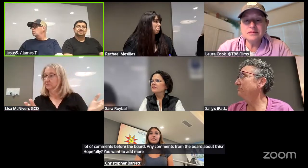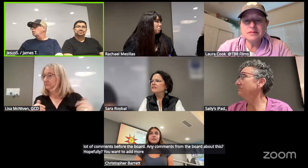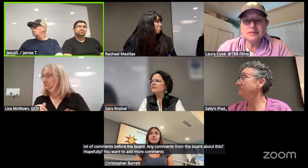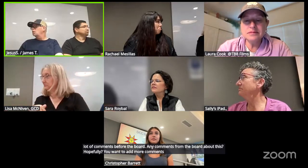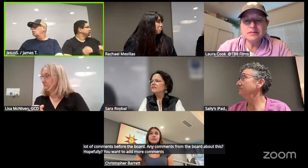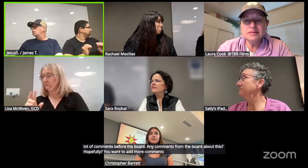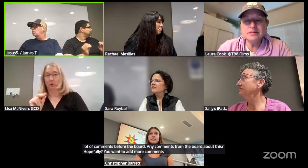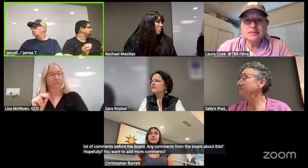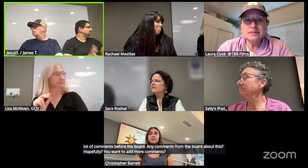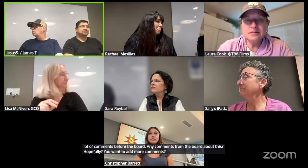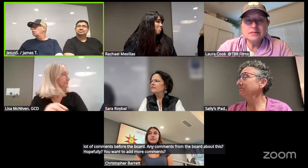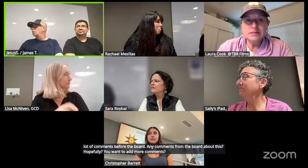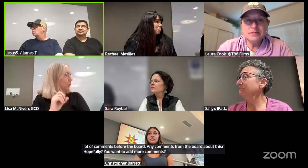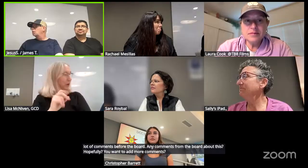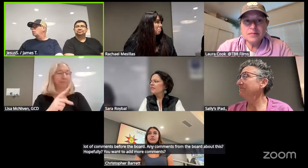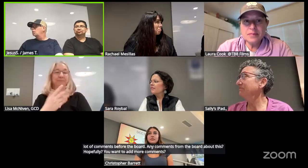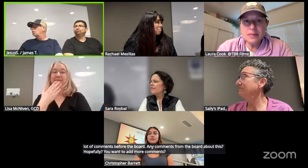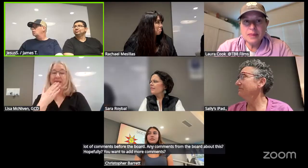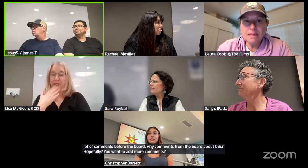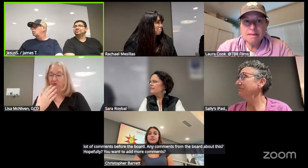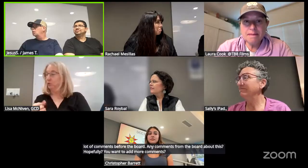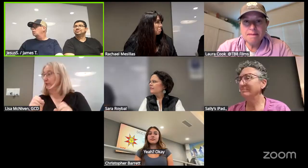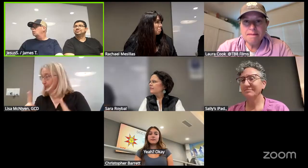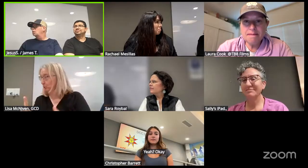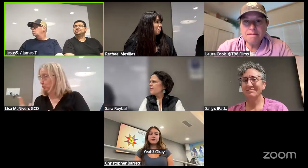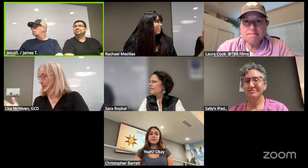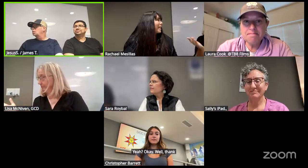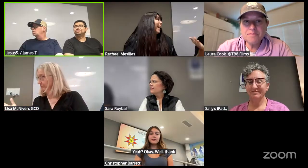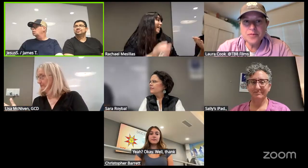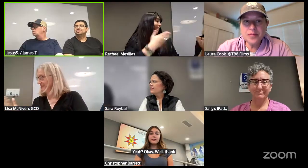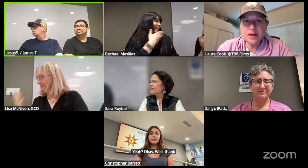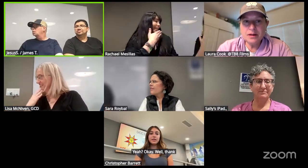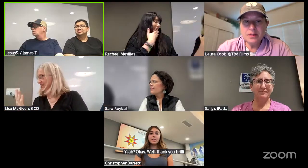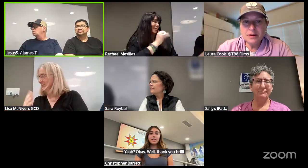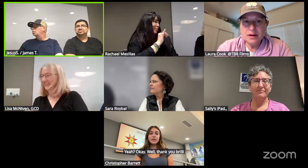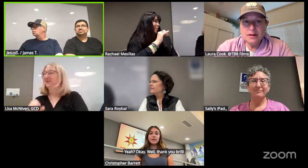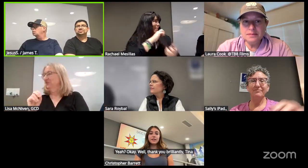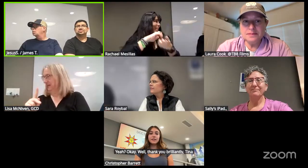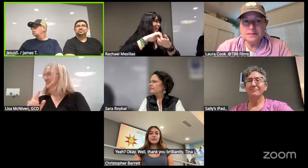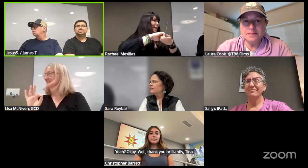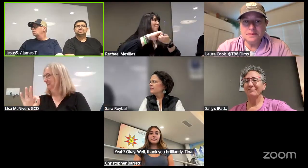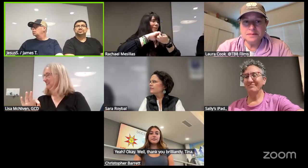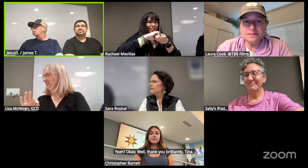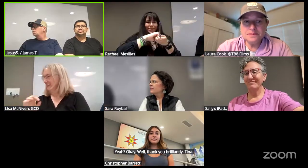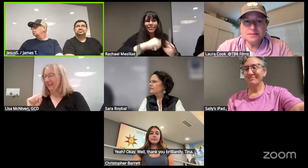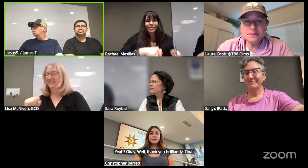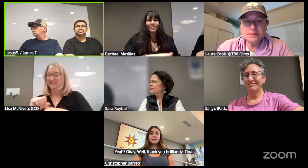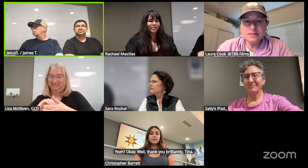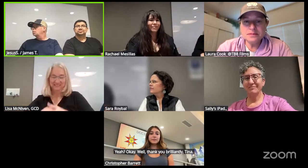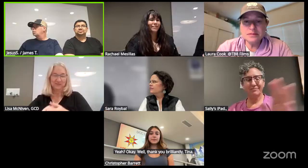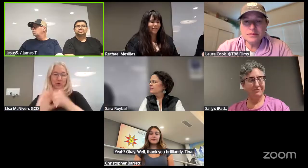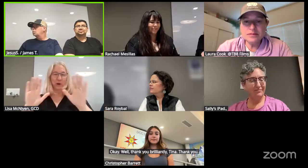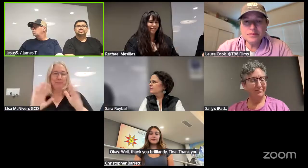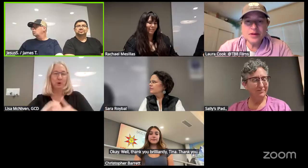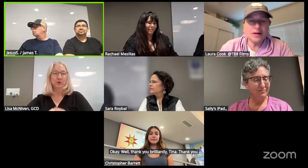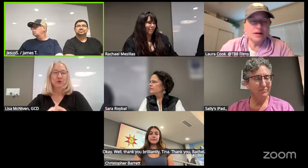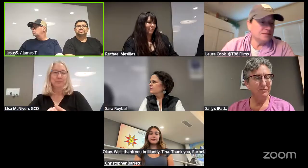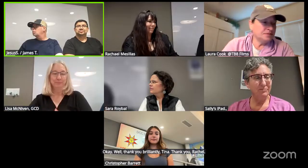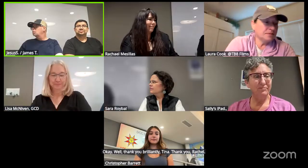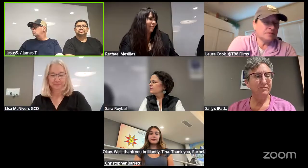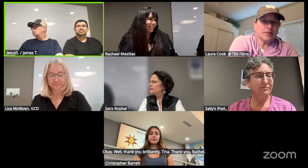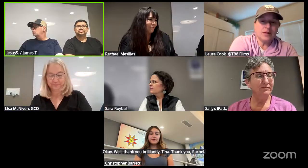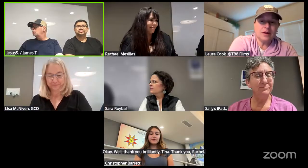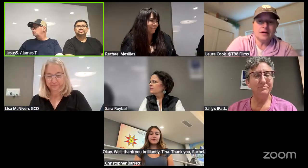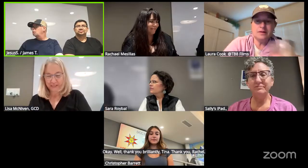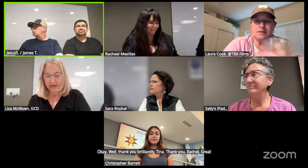more? No? Okay, thank you for the opportunity. Thank you, Rachel. Yeah. Great